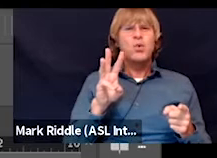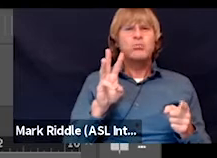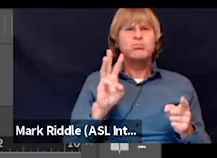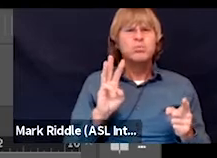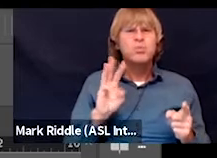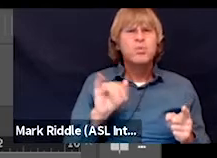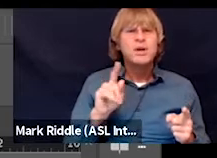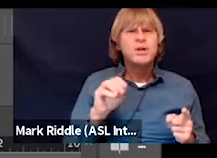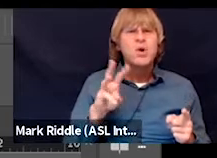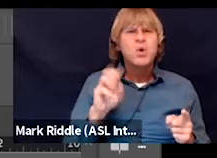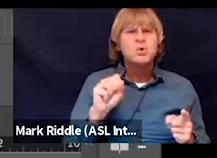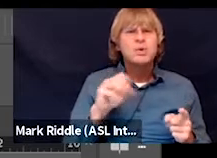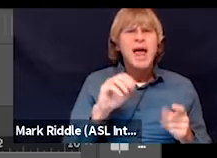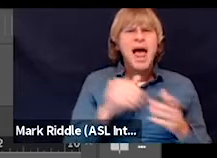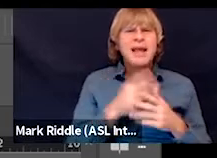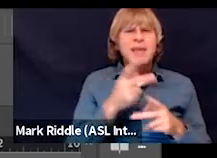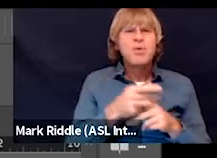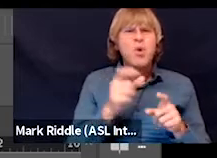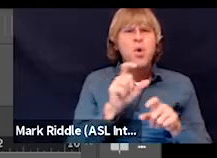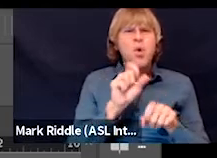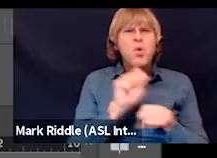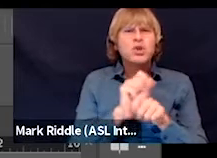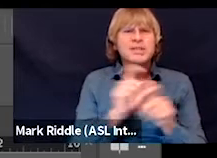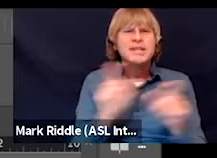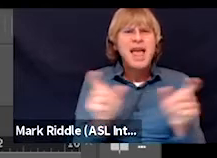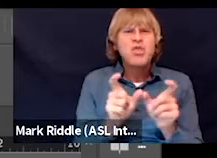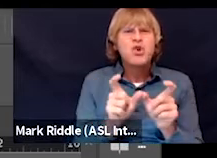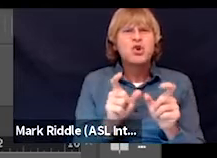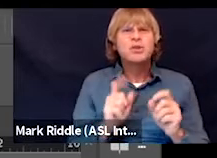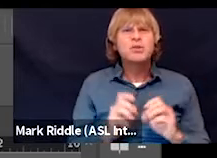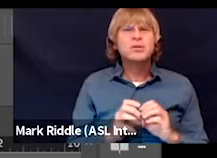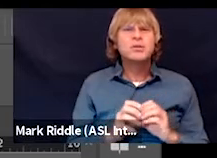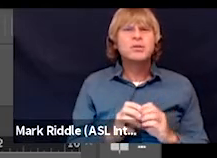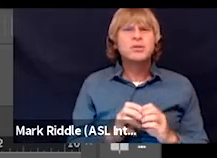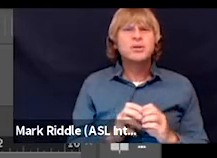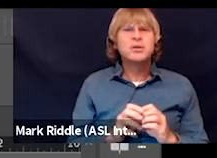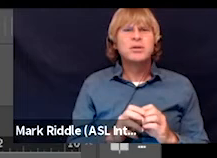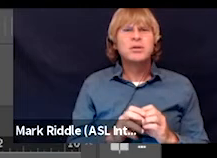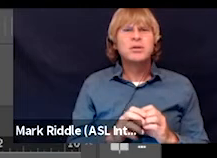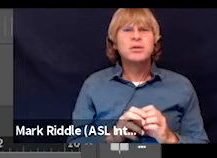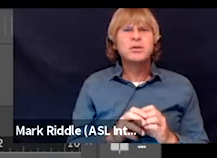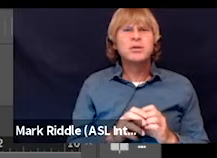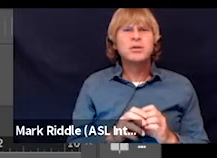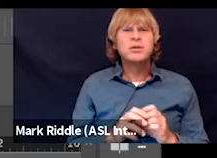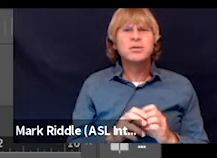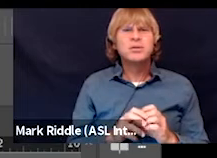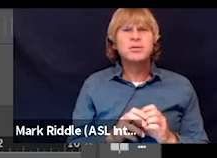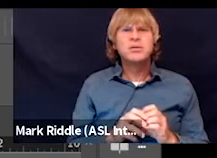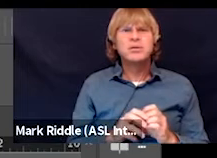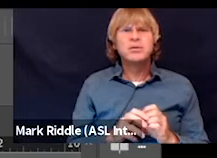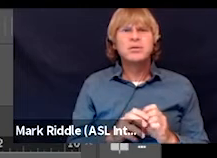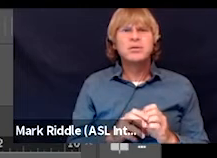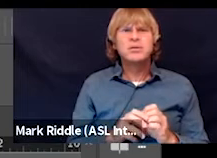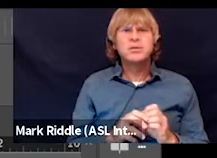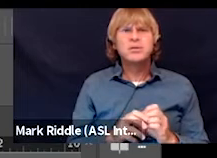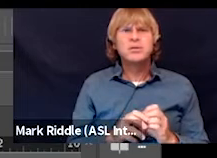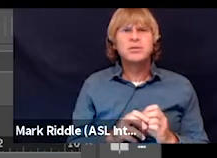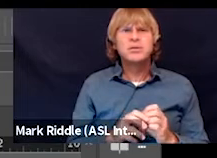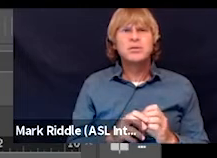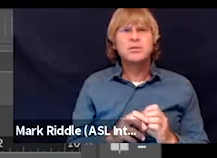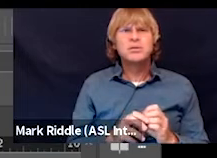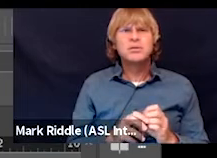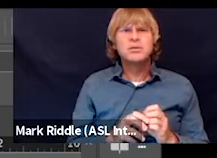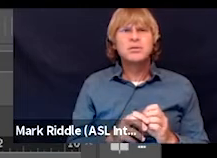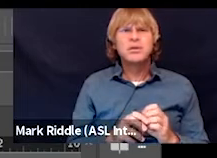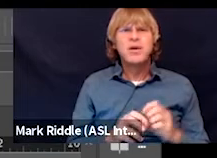keep words together. Let me see if my next page is talking about that. Let me go back. Okay. So